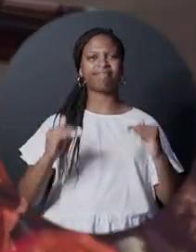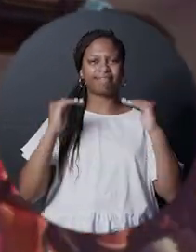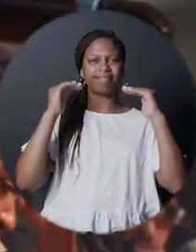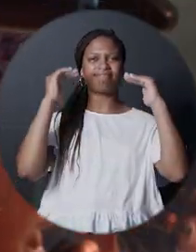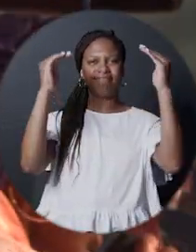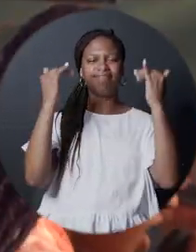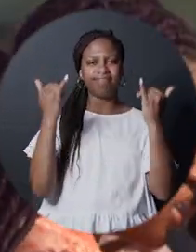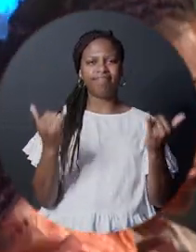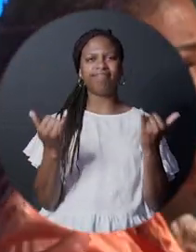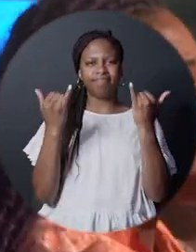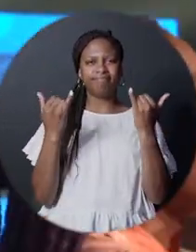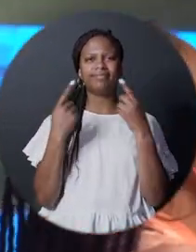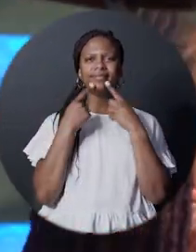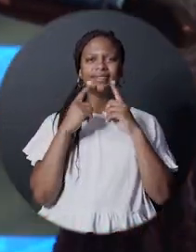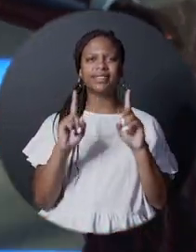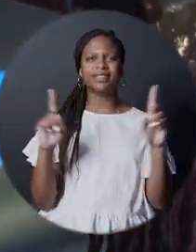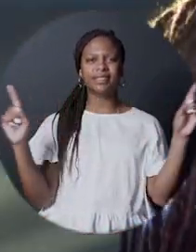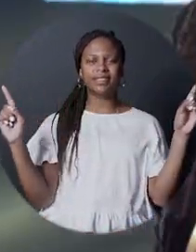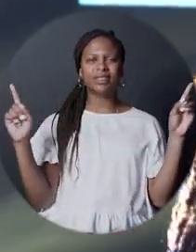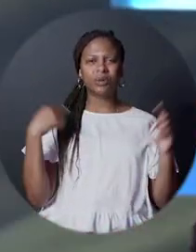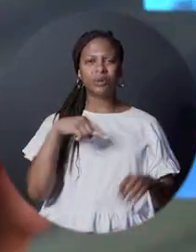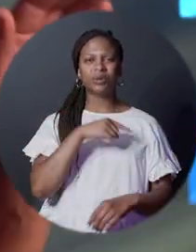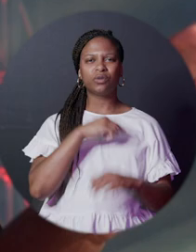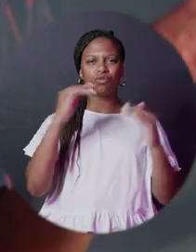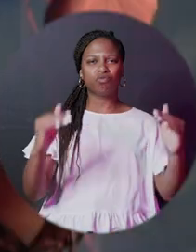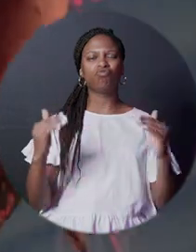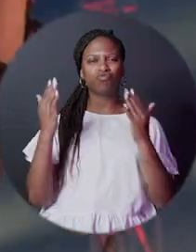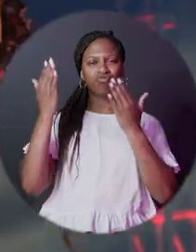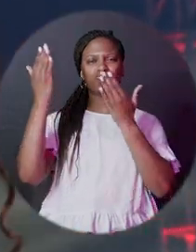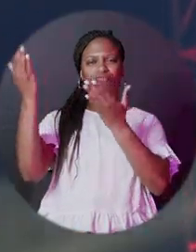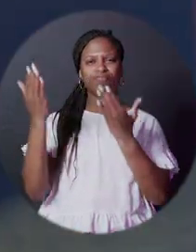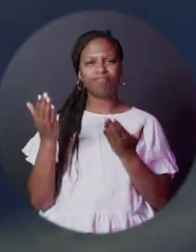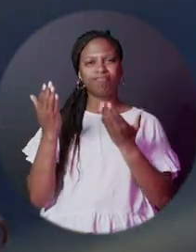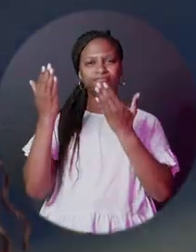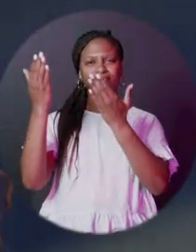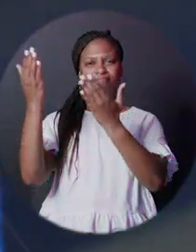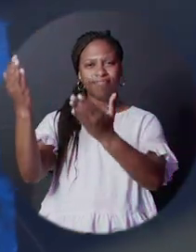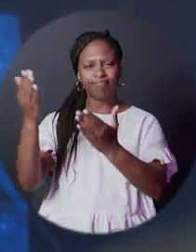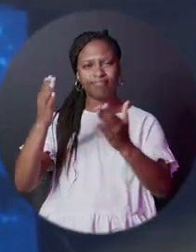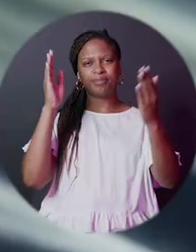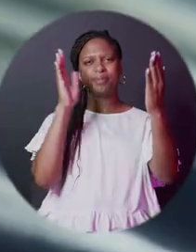come on, declare, we offer praise, we offer praise.